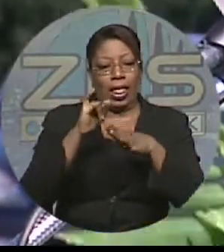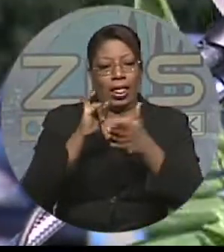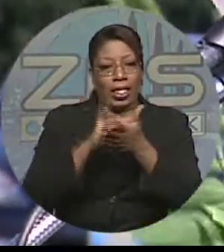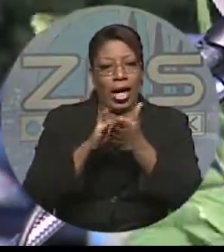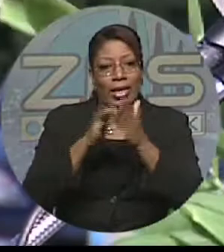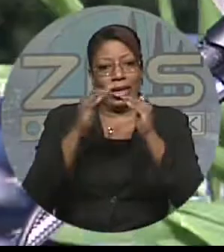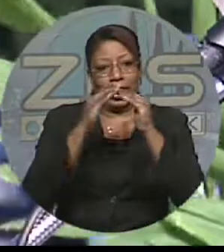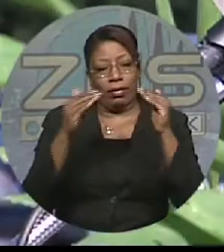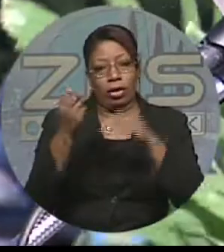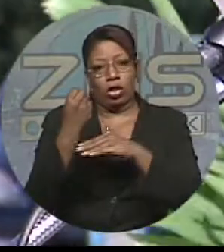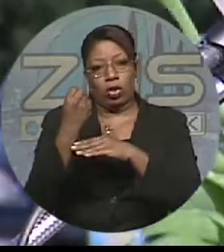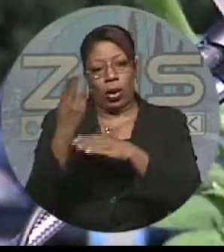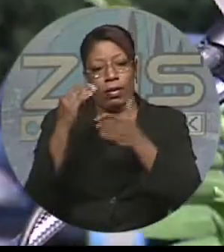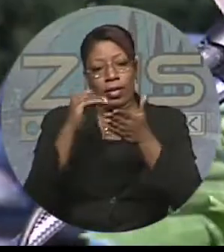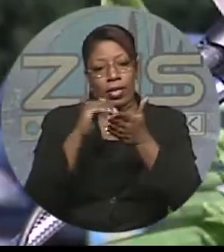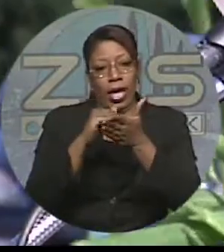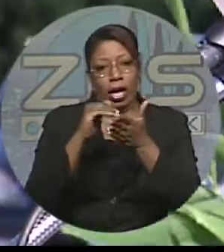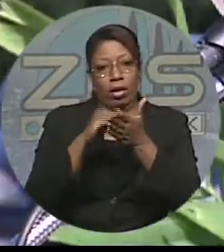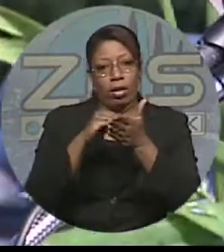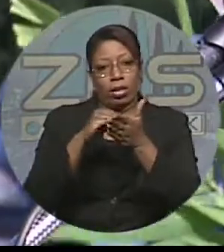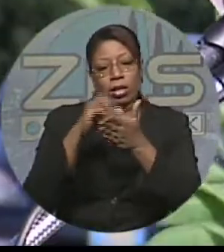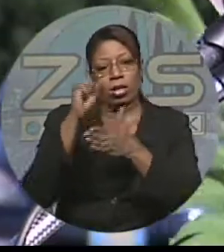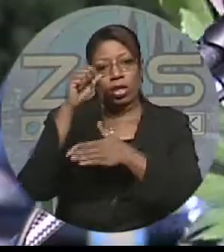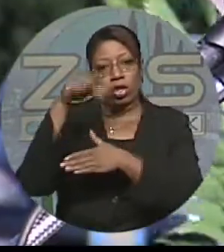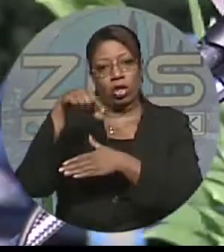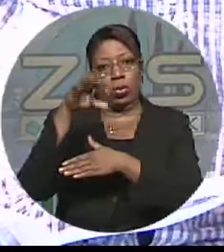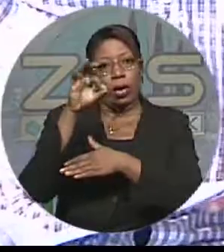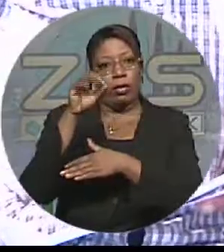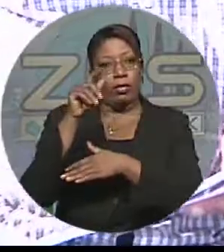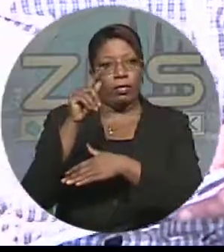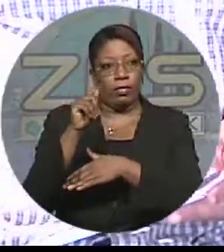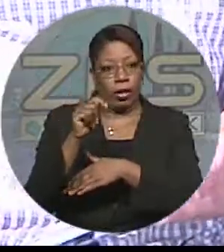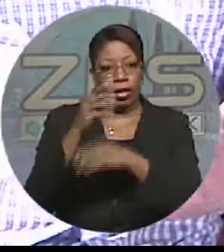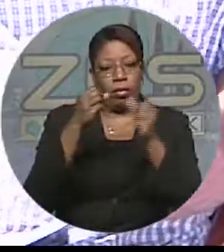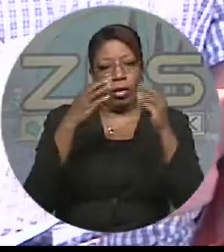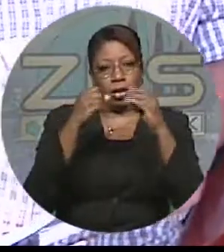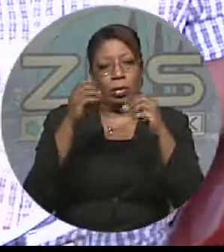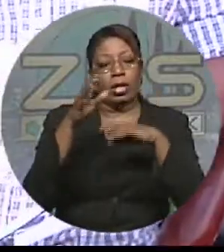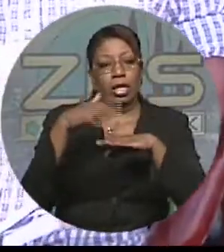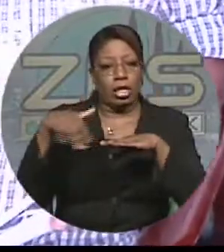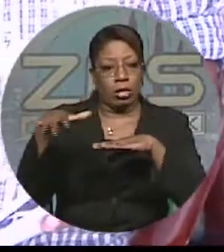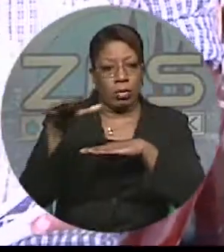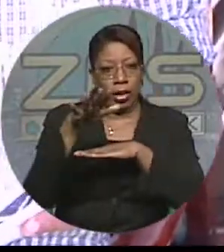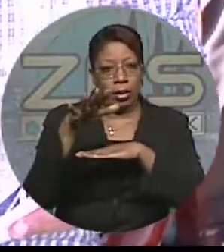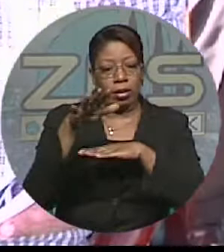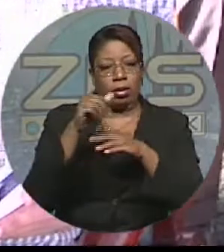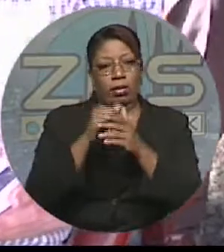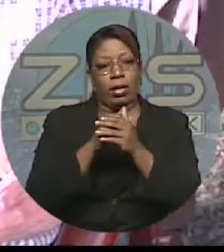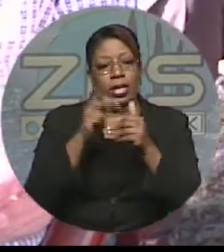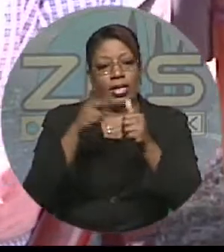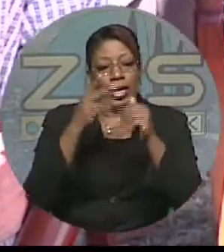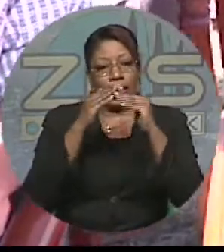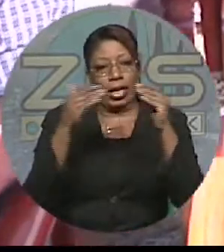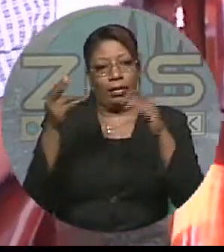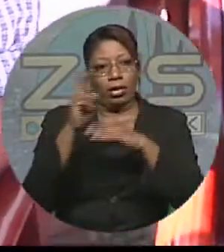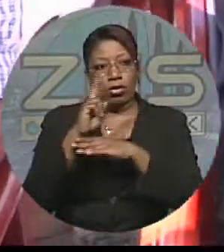approximately 12,000 square feet of multiple use space. On the second level, you see bathrooms again,